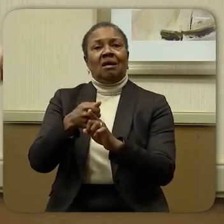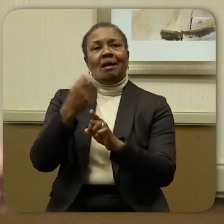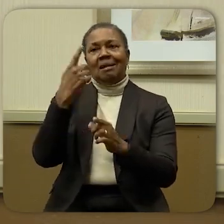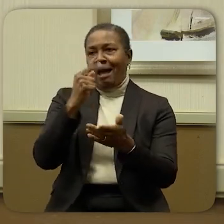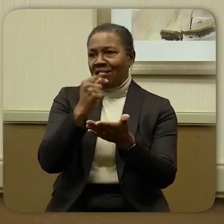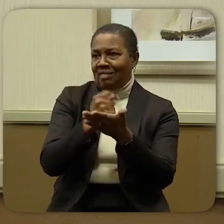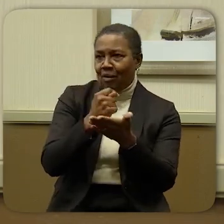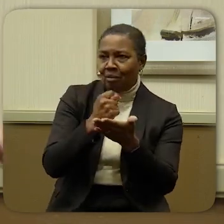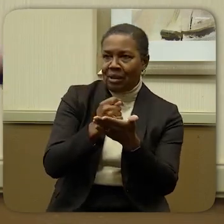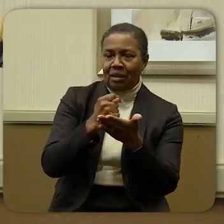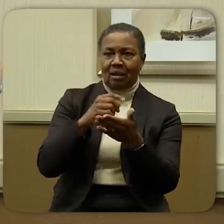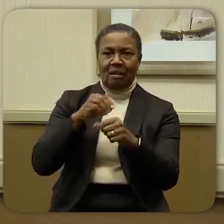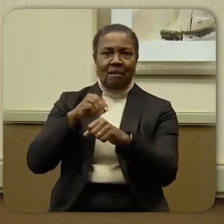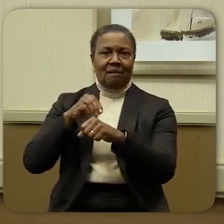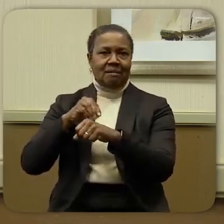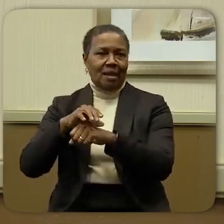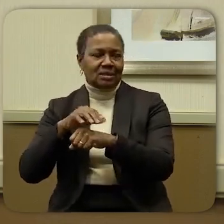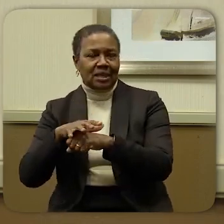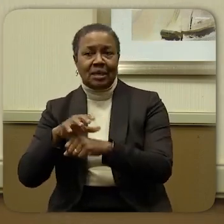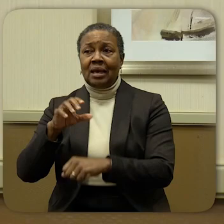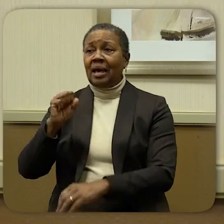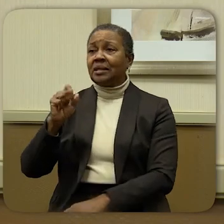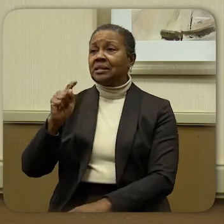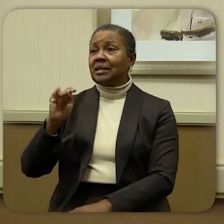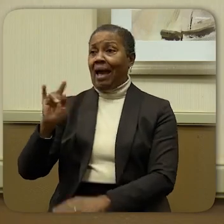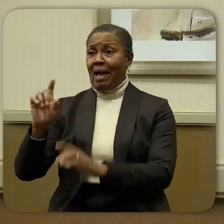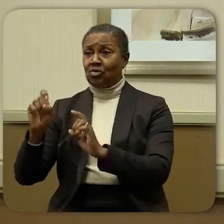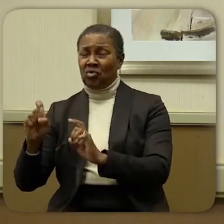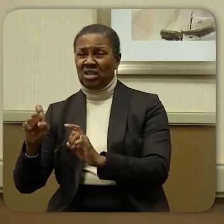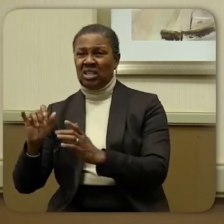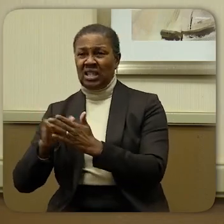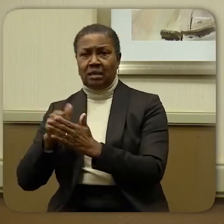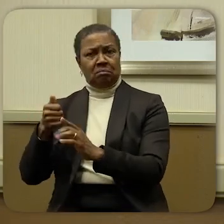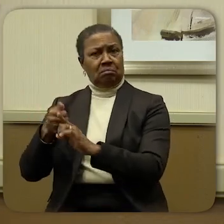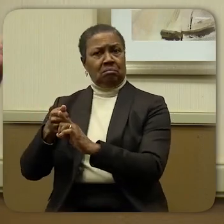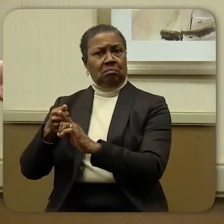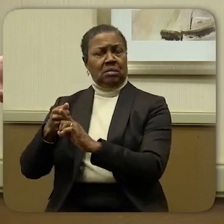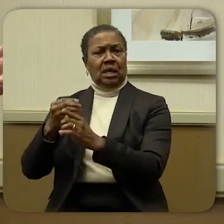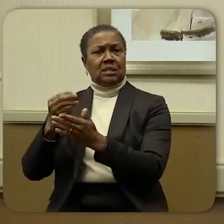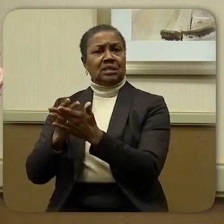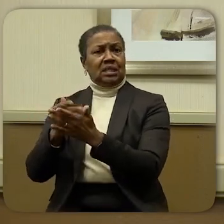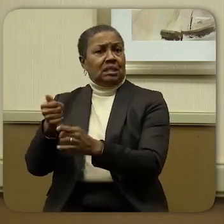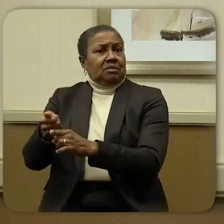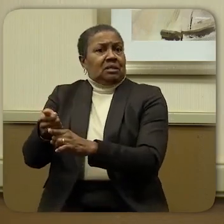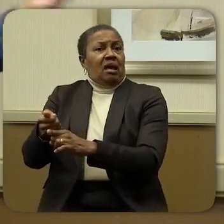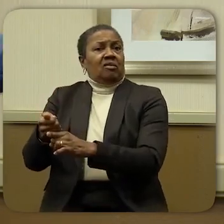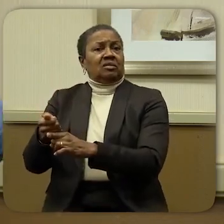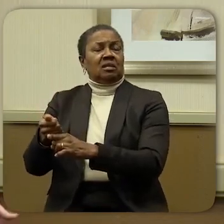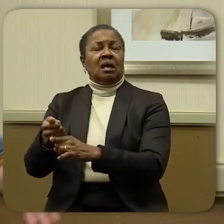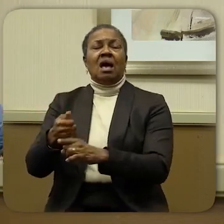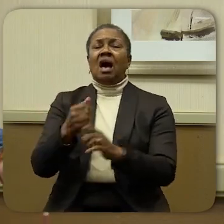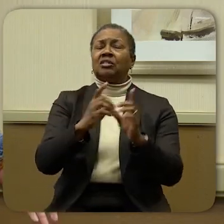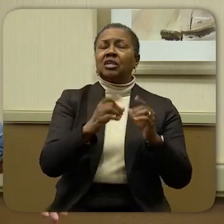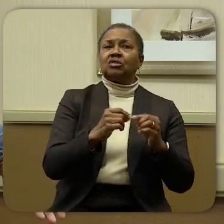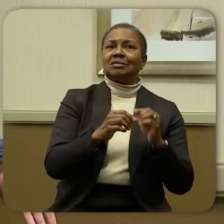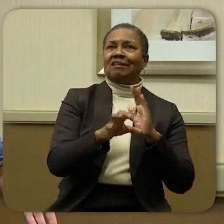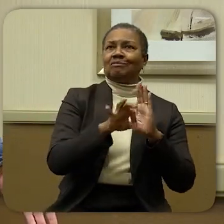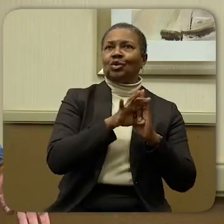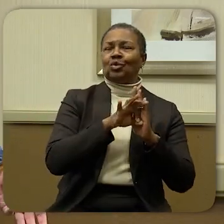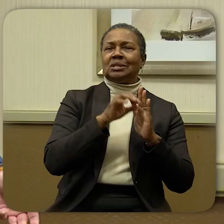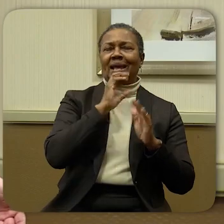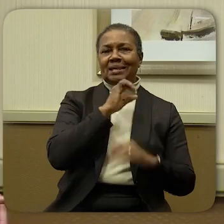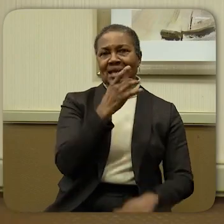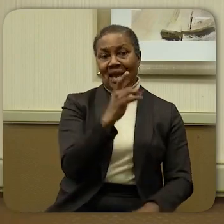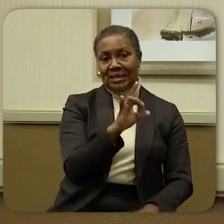like STI screenings, things like that. Other districts have chosen 18, which pretty much eliminates most of your